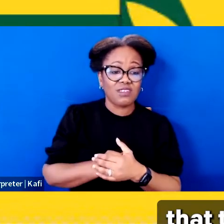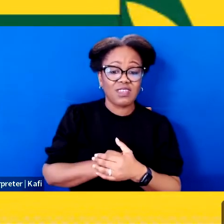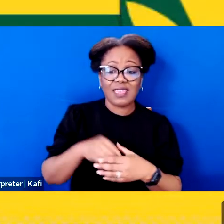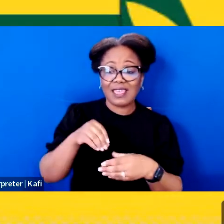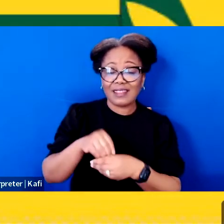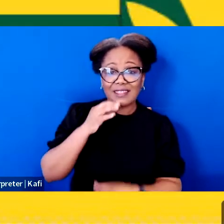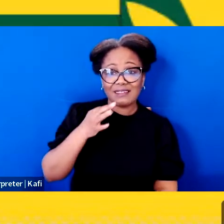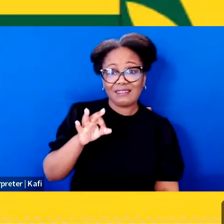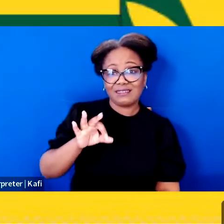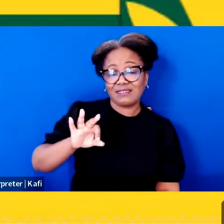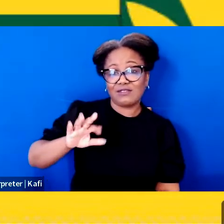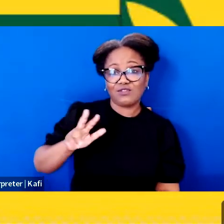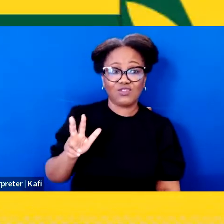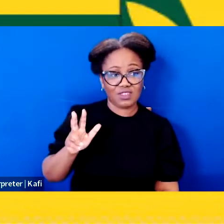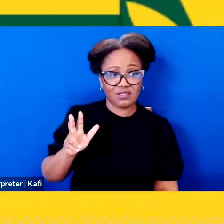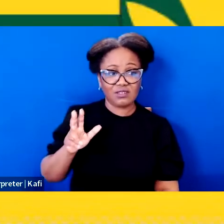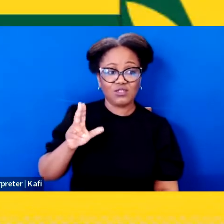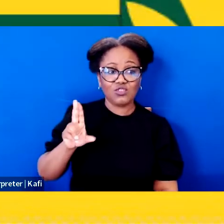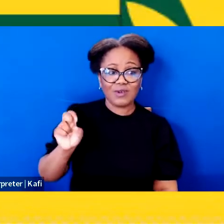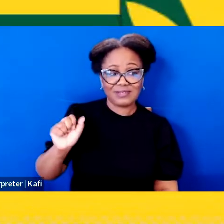Kingdom of Hawaii was an illegal act.